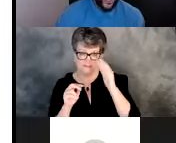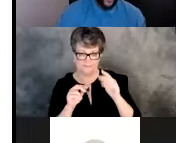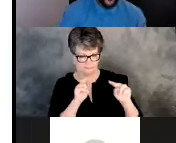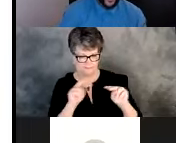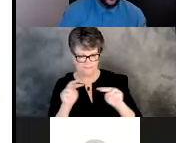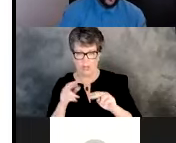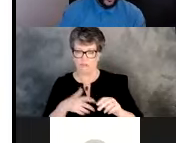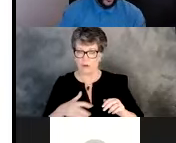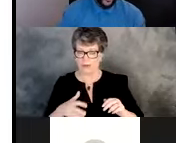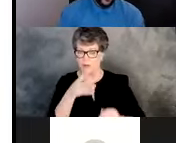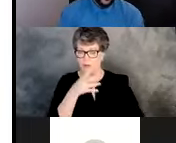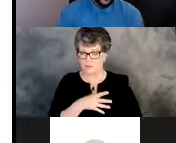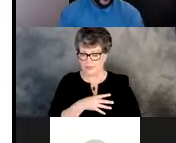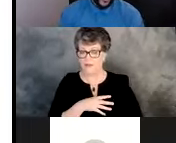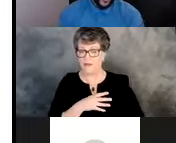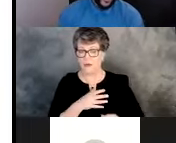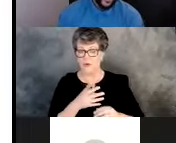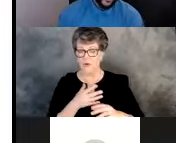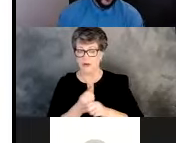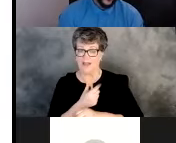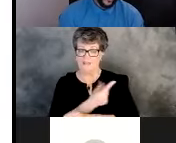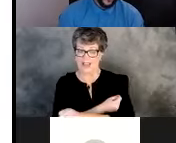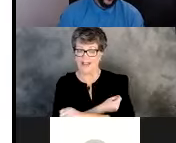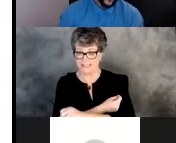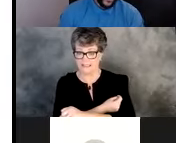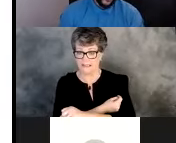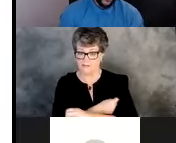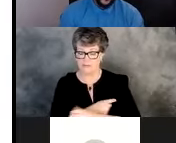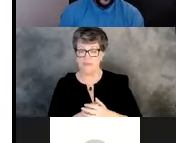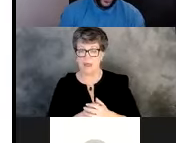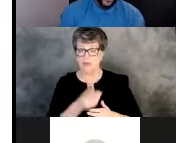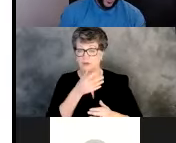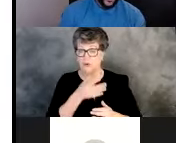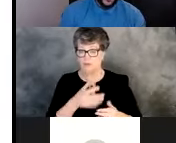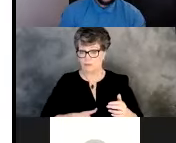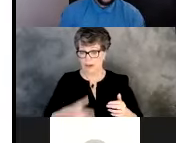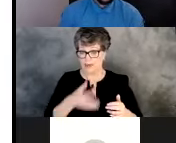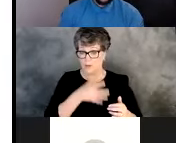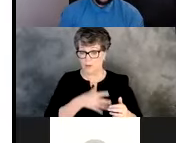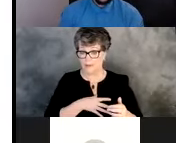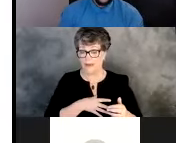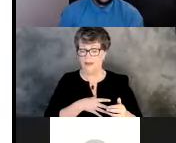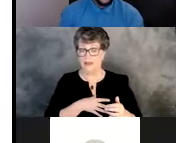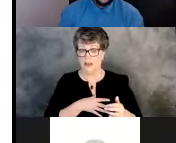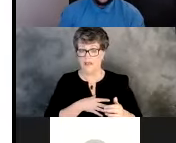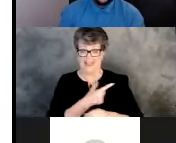pregnant women who got vaccines over gestation. So pregnant women who get vaccines